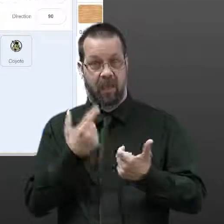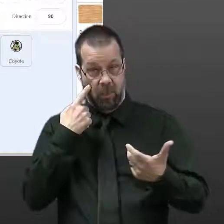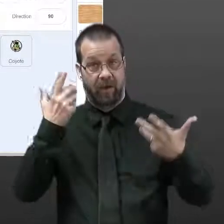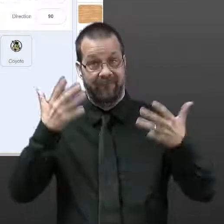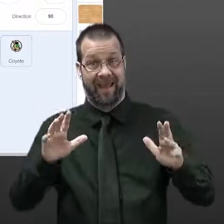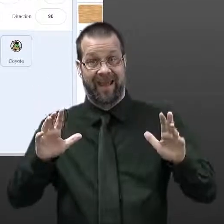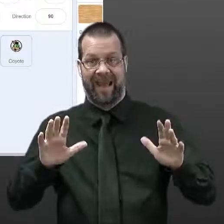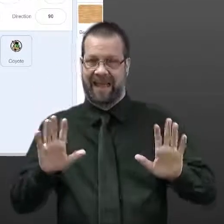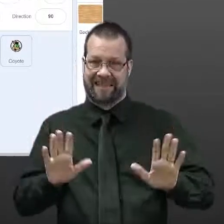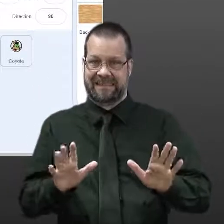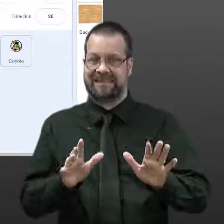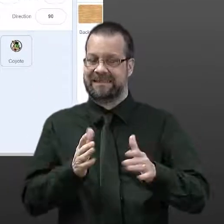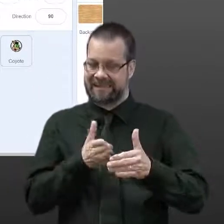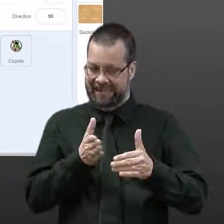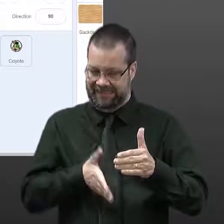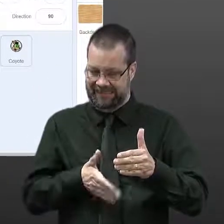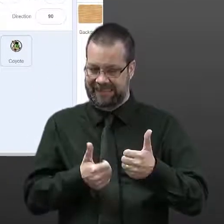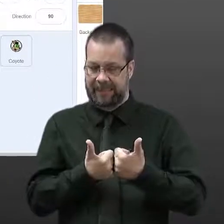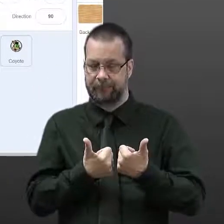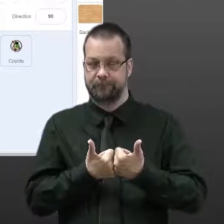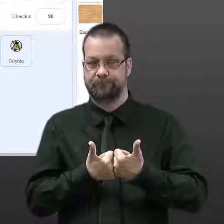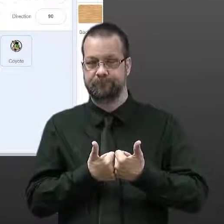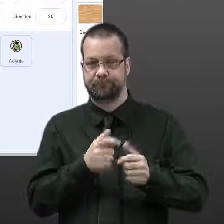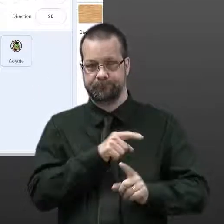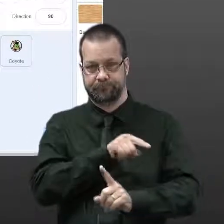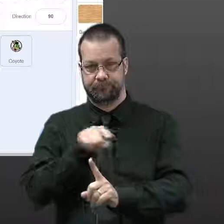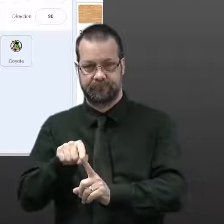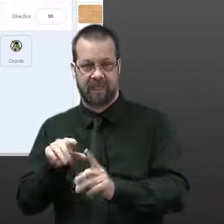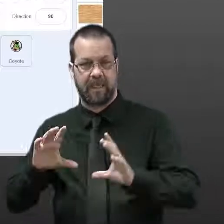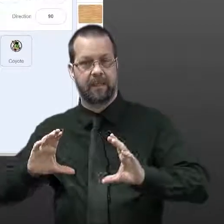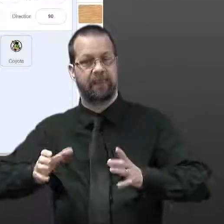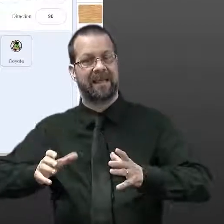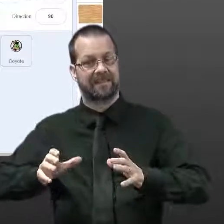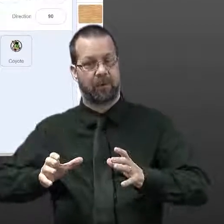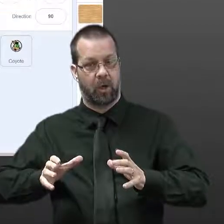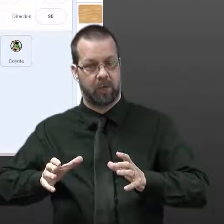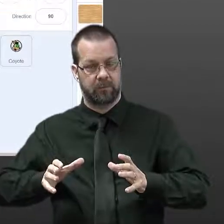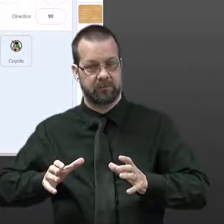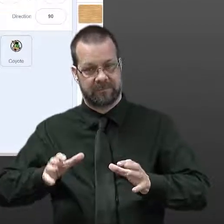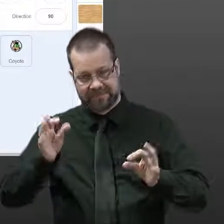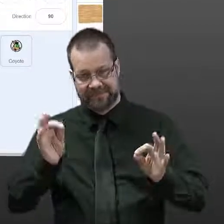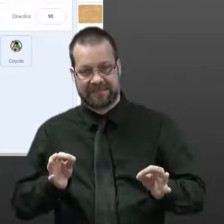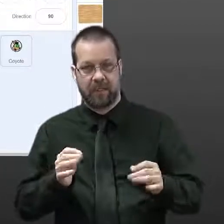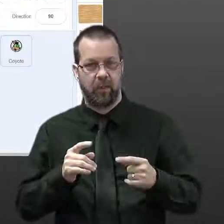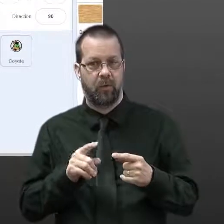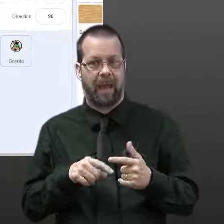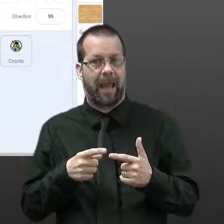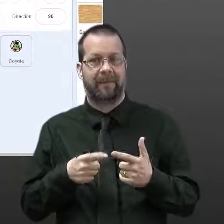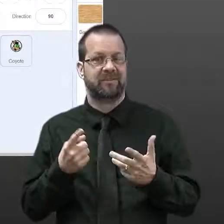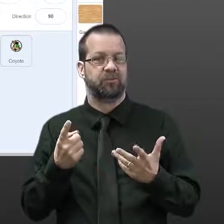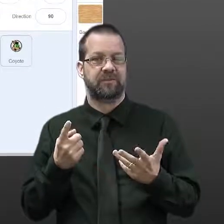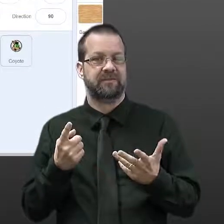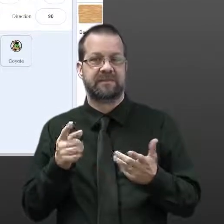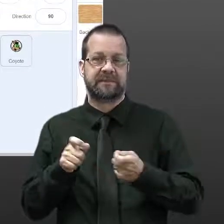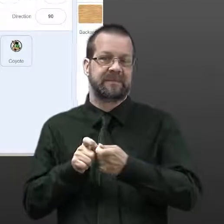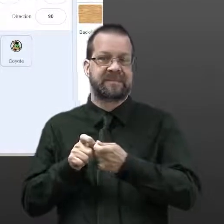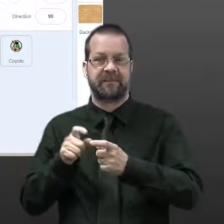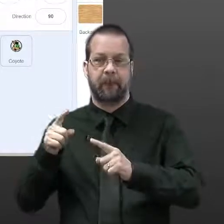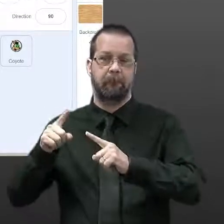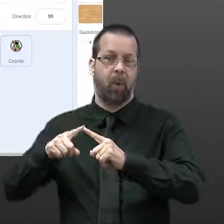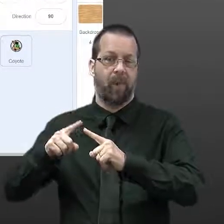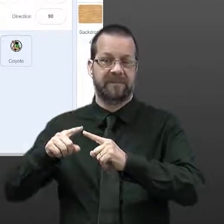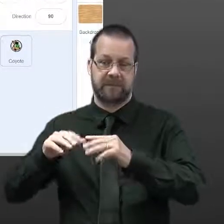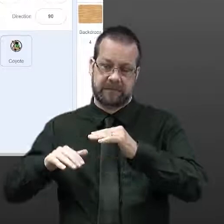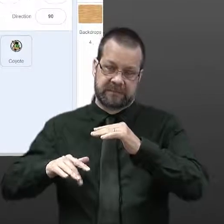about to say that's it, but back on the basketball sprite, let's decide what happens when we get to a certain amount of